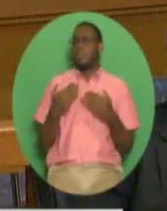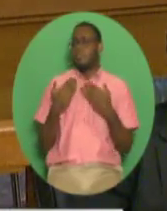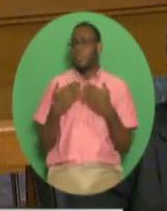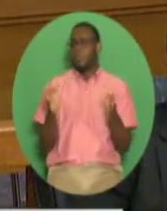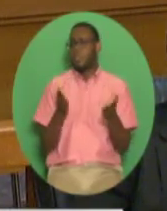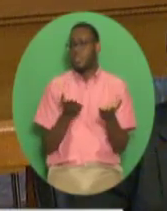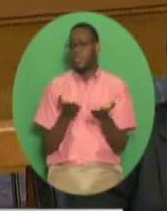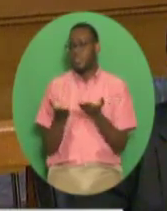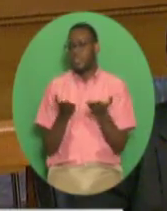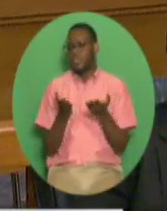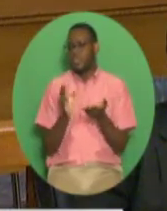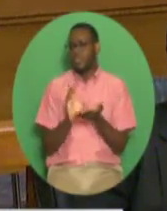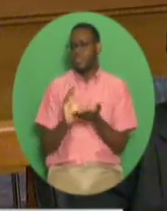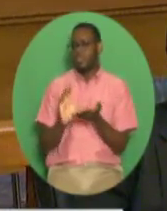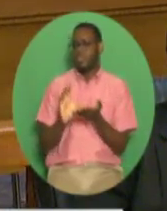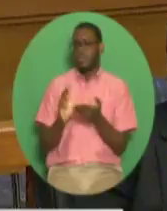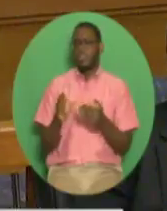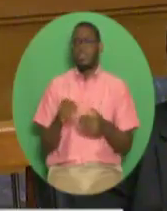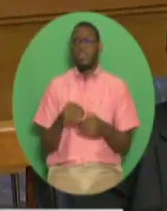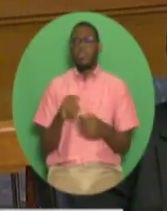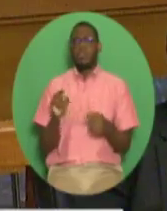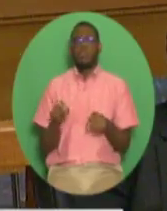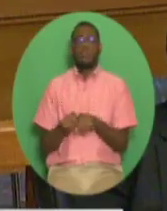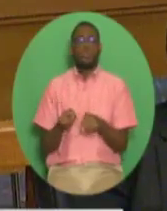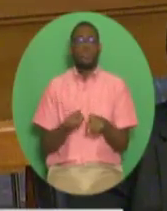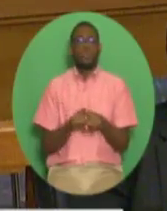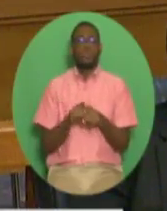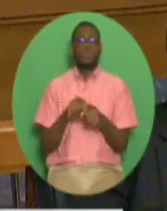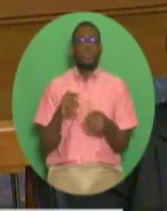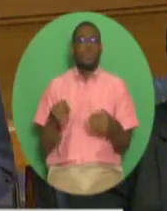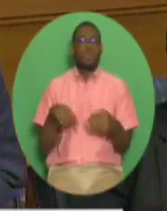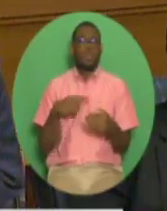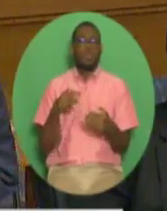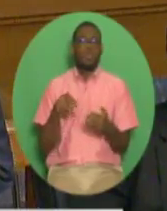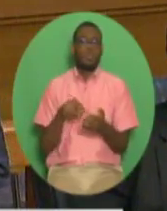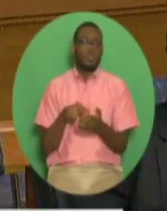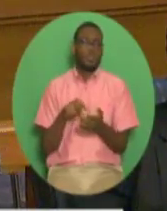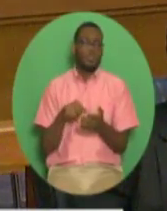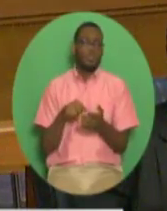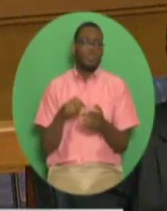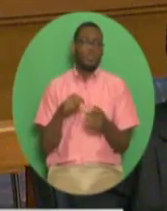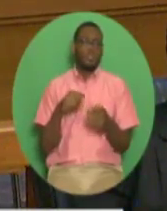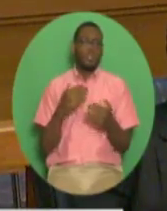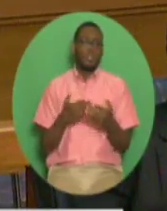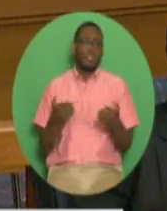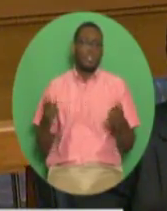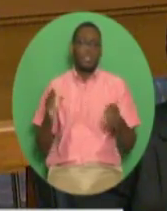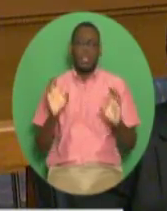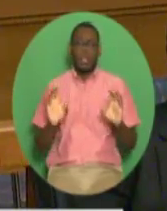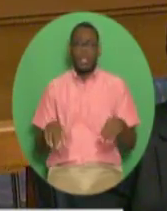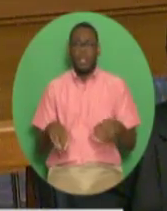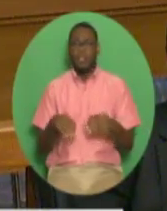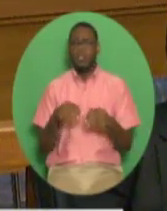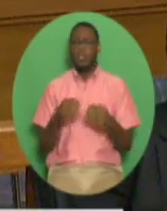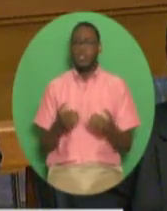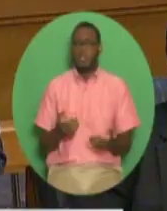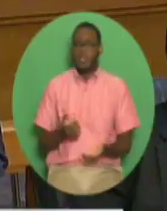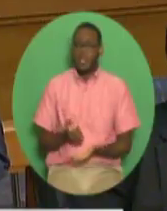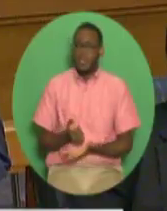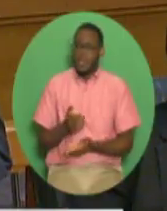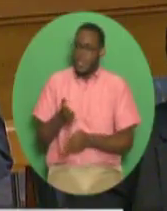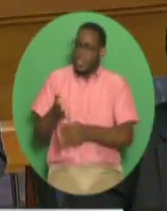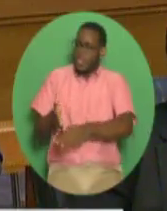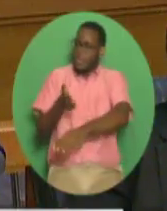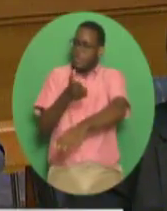We also looking, in terms of looking at other initiatives that can increase productivity and efficiency